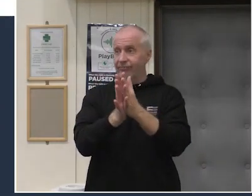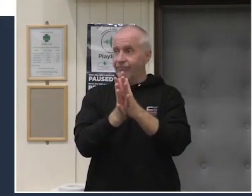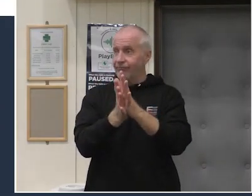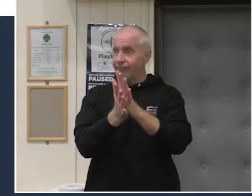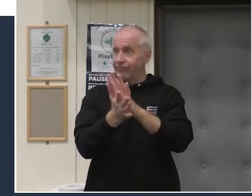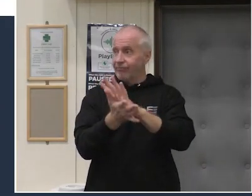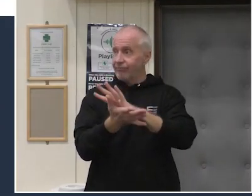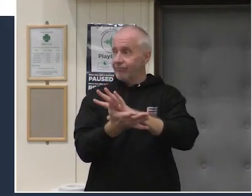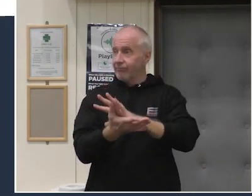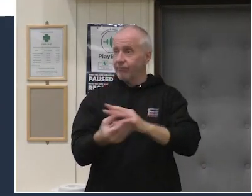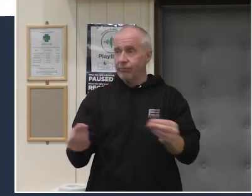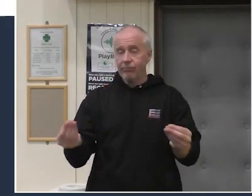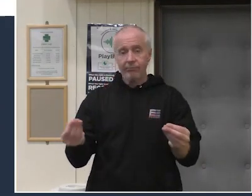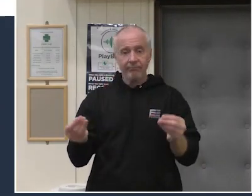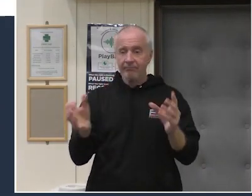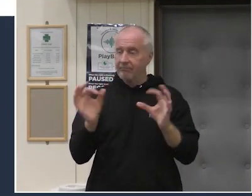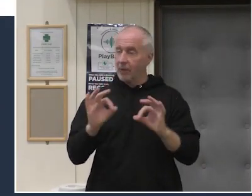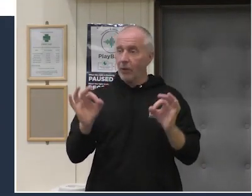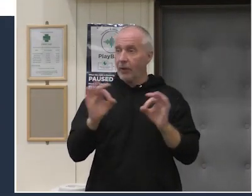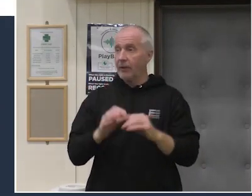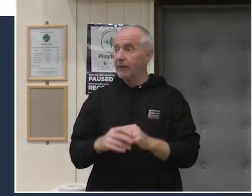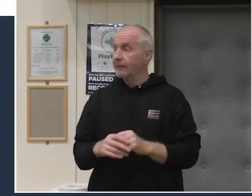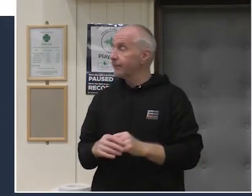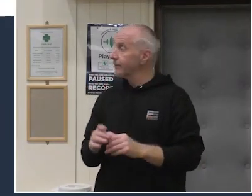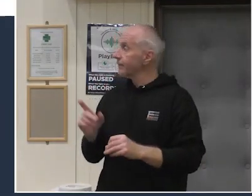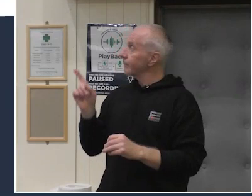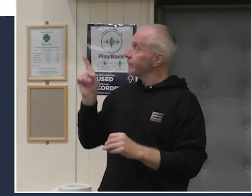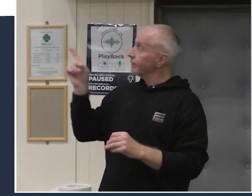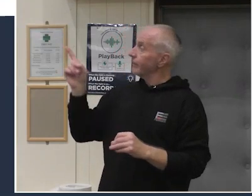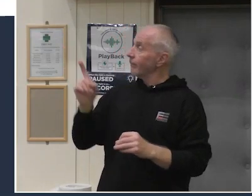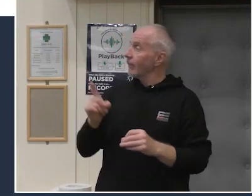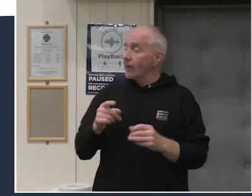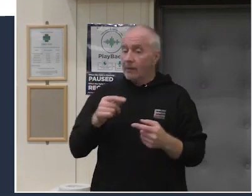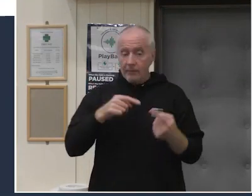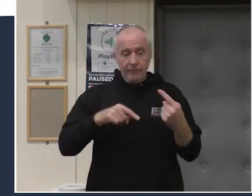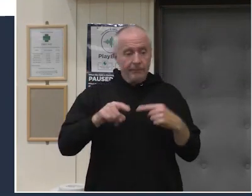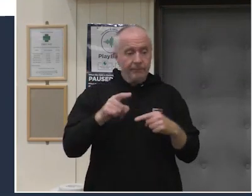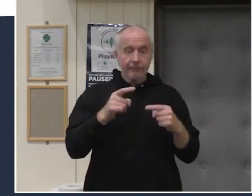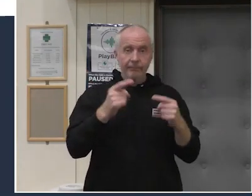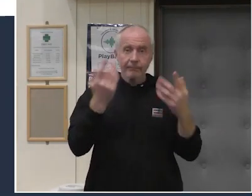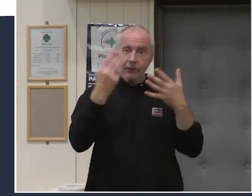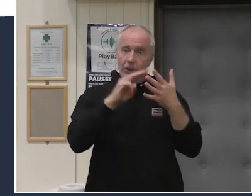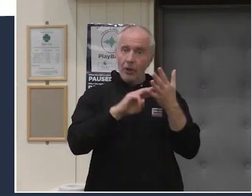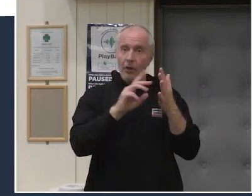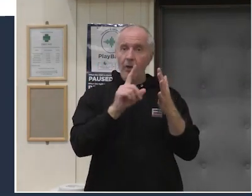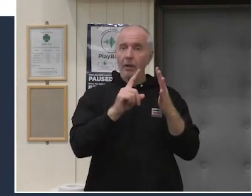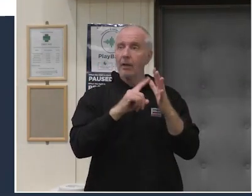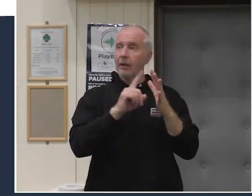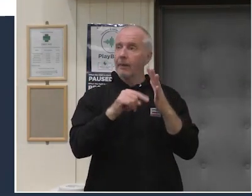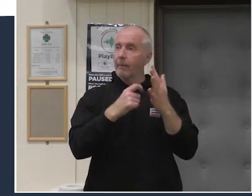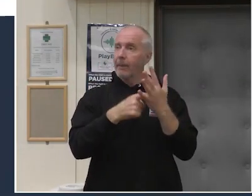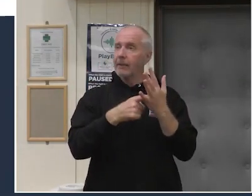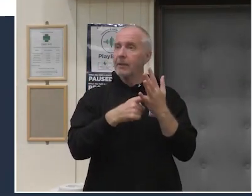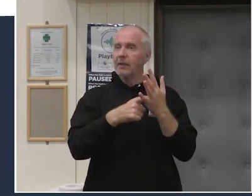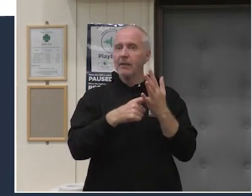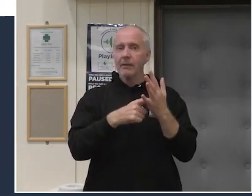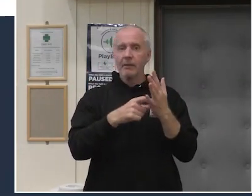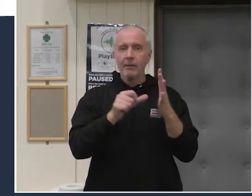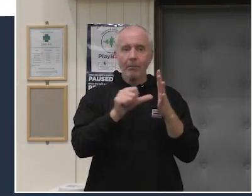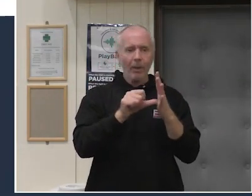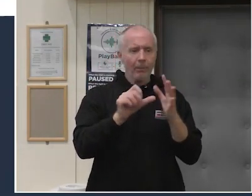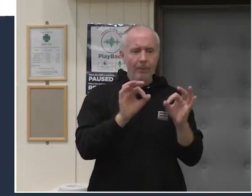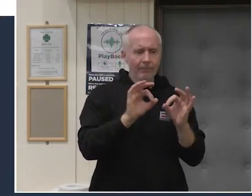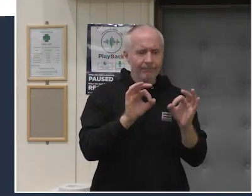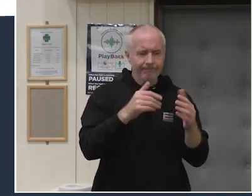They're both something that doesn't come as a solution to the dark matter problem. They have both come from other areas of